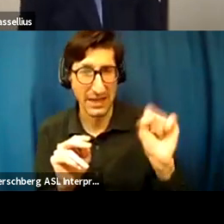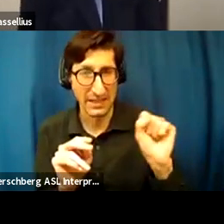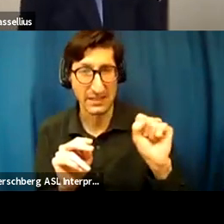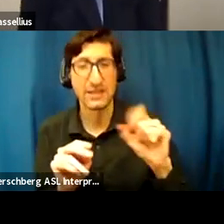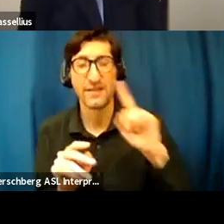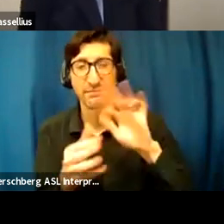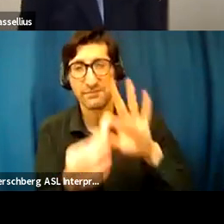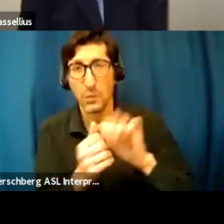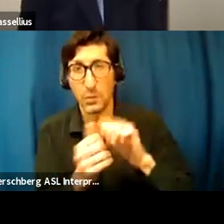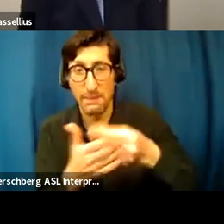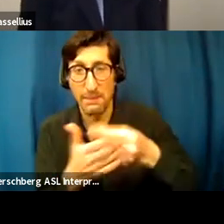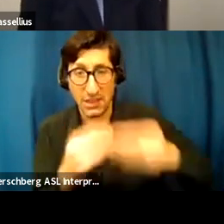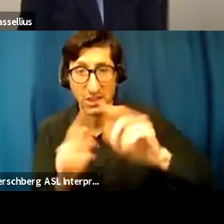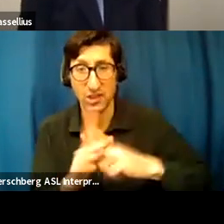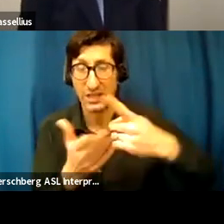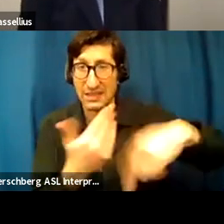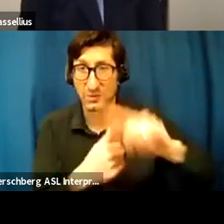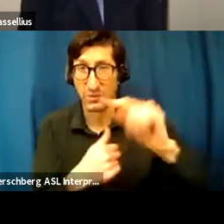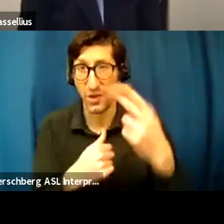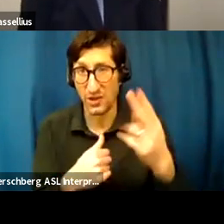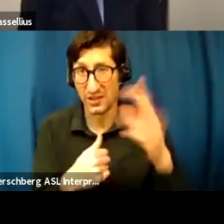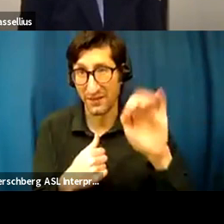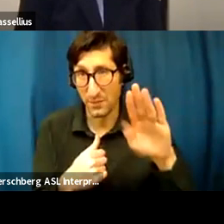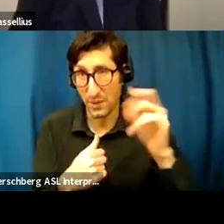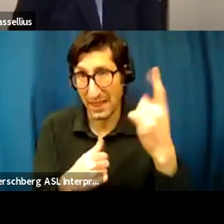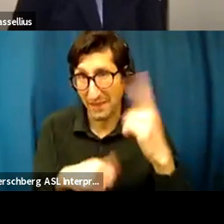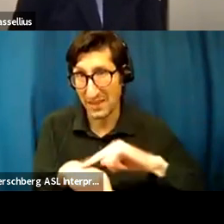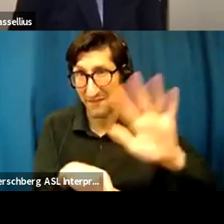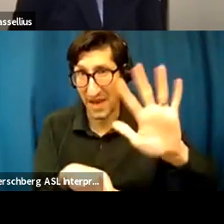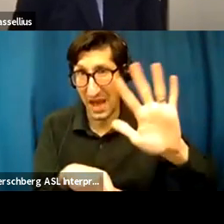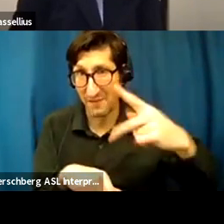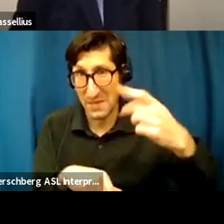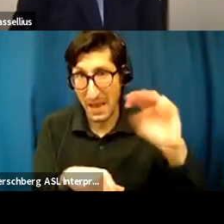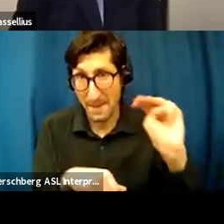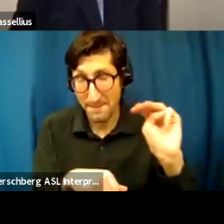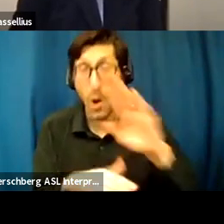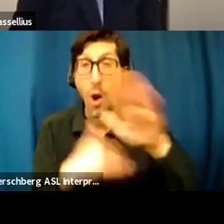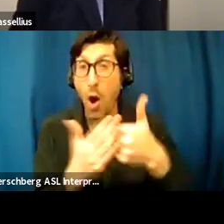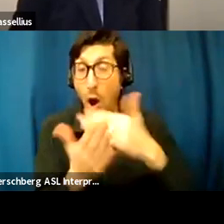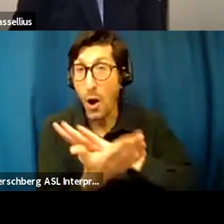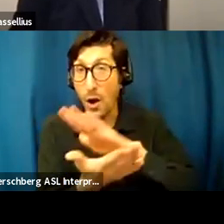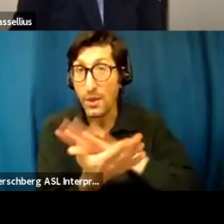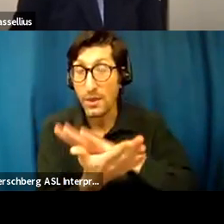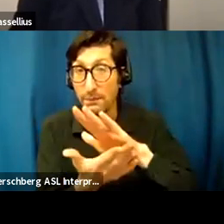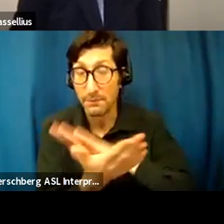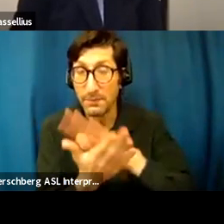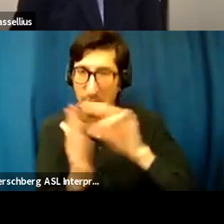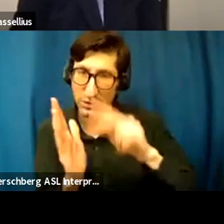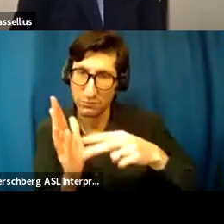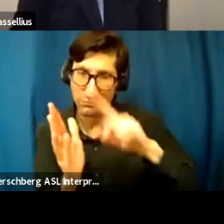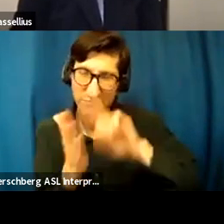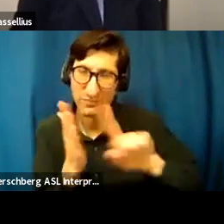11th at 5 p.m. You can review all of the budget documents online at